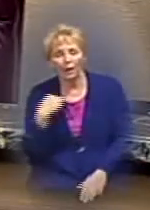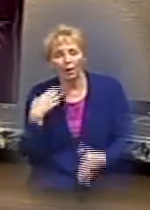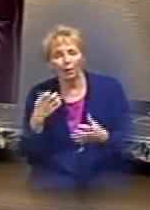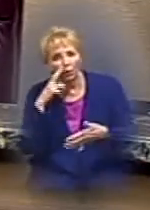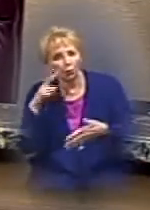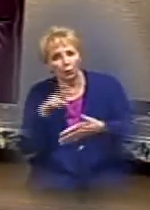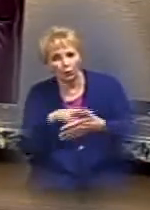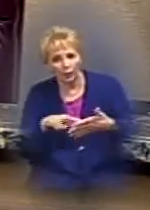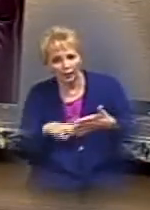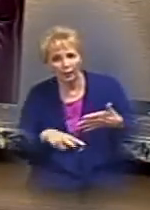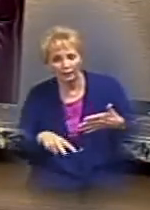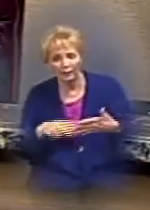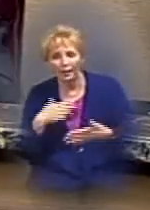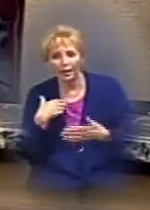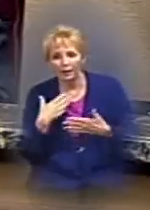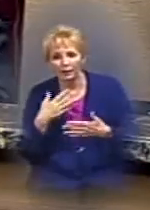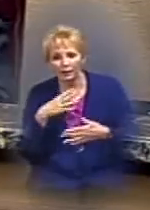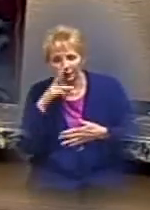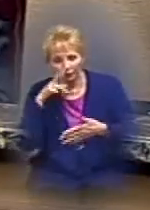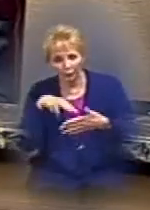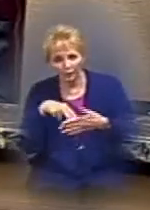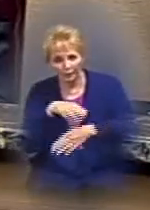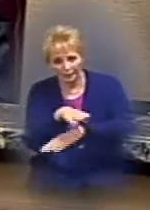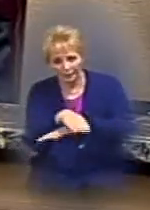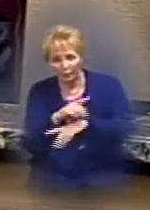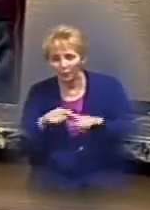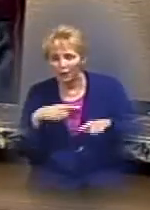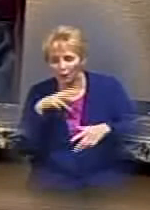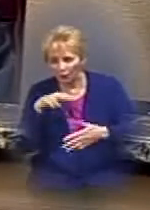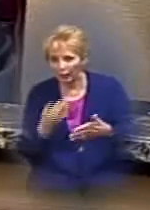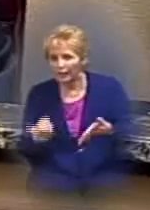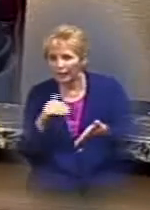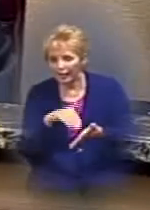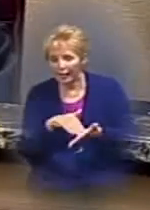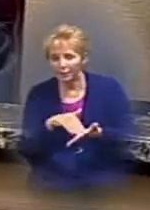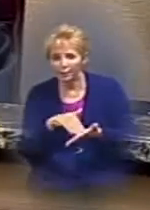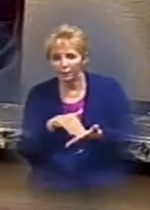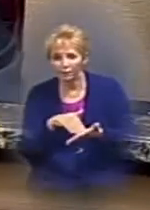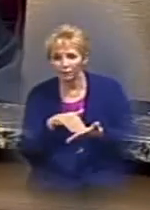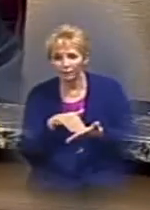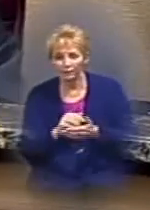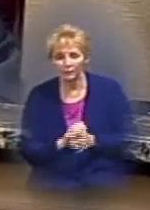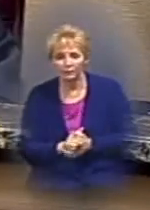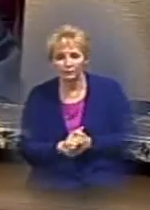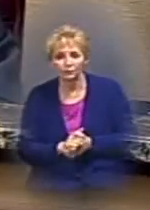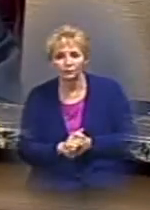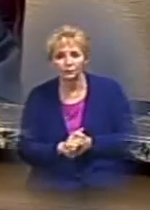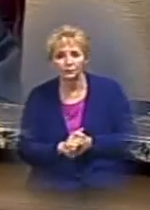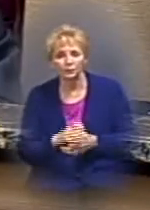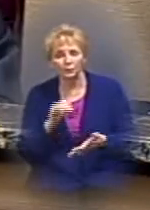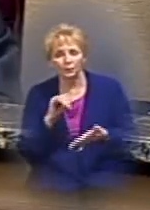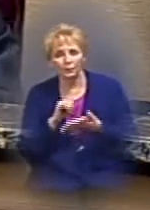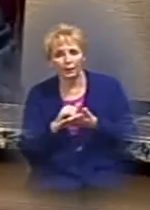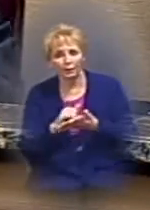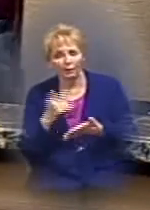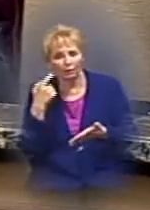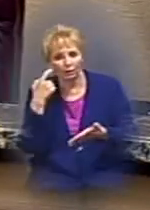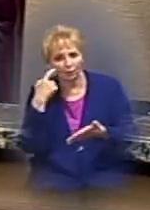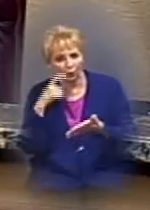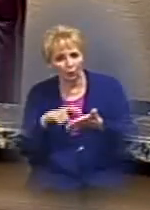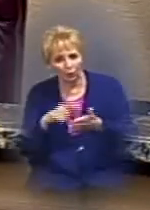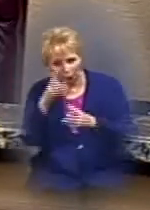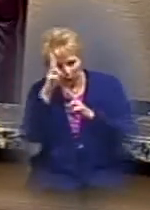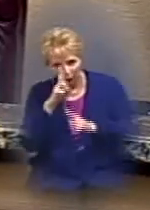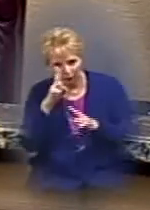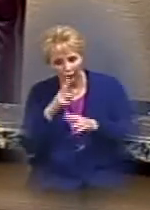read a resolution that I read this afternoon, but I'm going to read it again for the record. Resolution recognizing the public